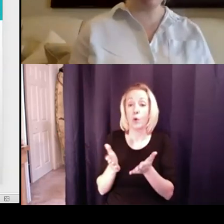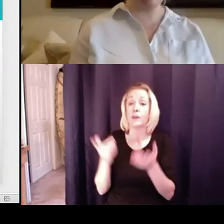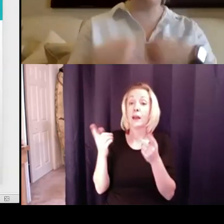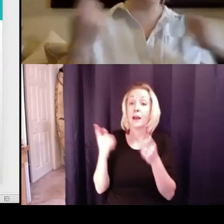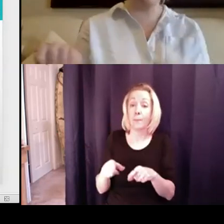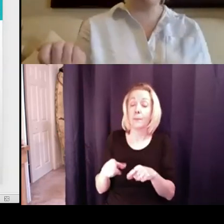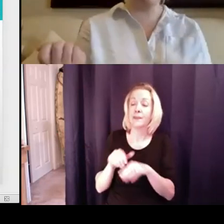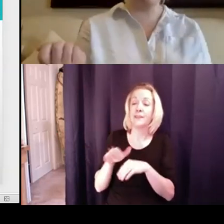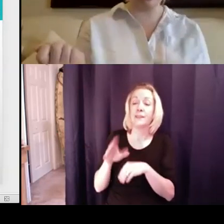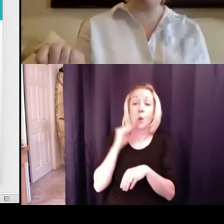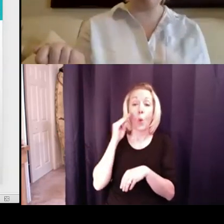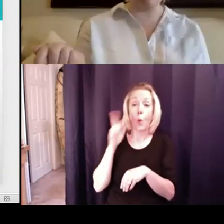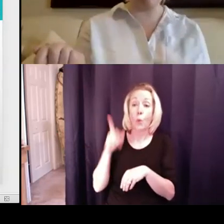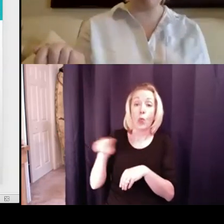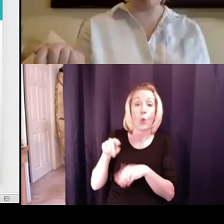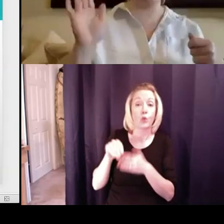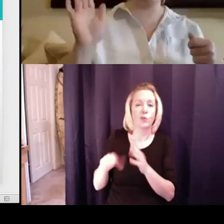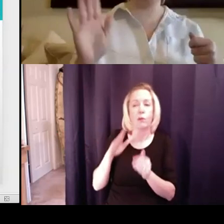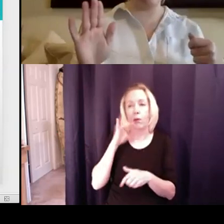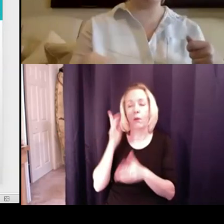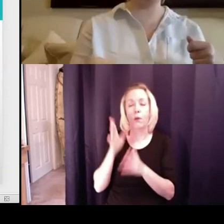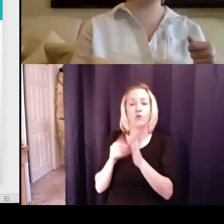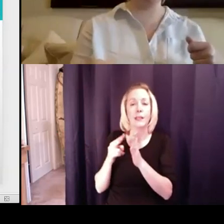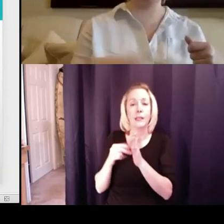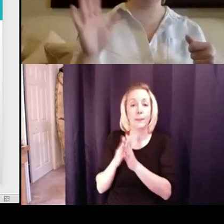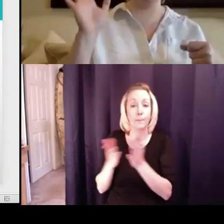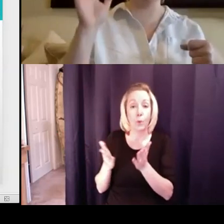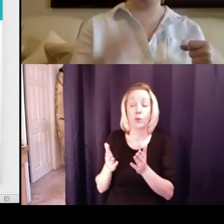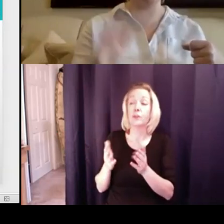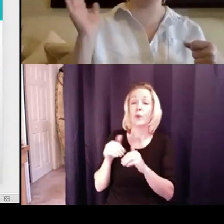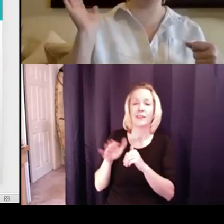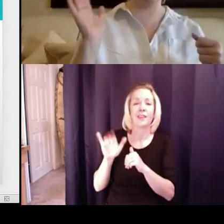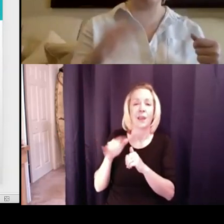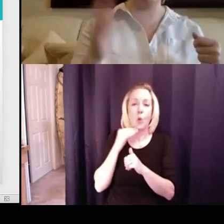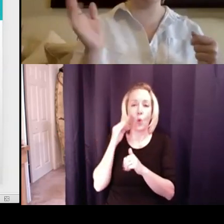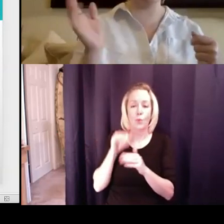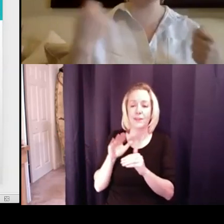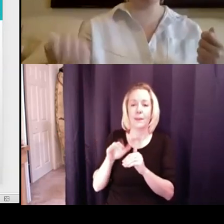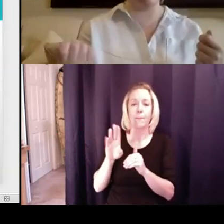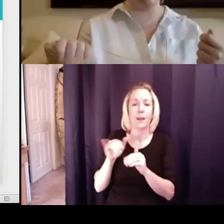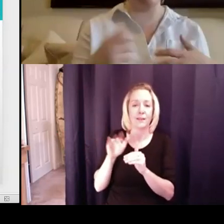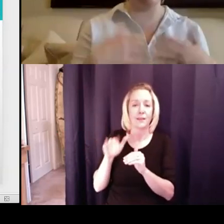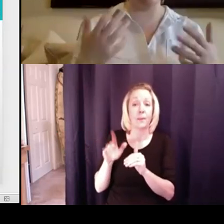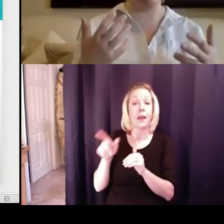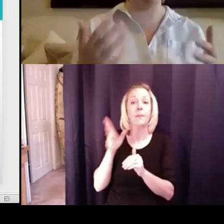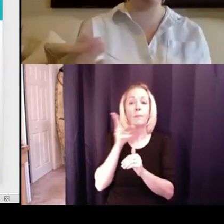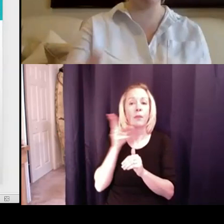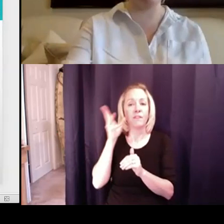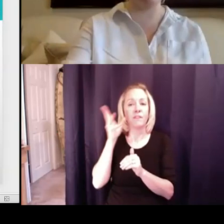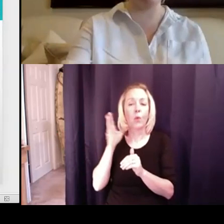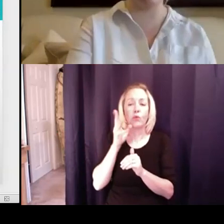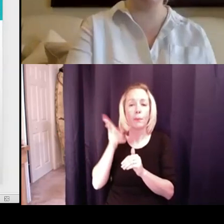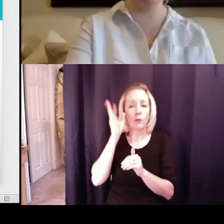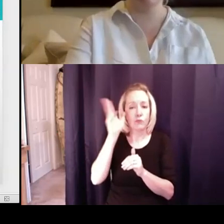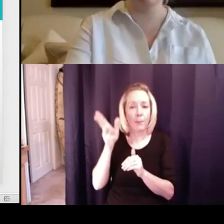back to school and we're showing them the story, they were really into turning the page, so hitting the step-by-step and then hearing a family member read the